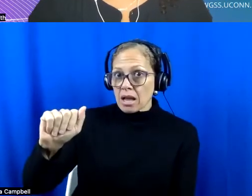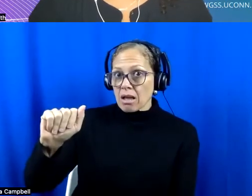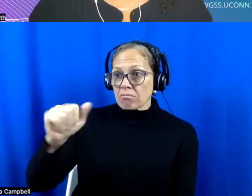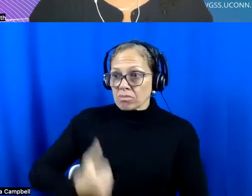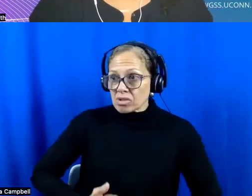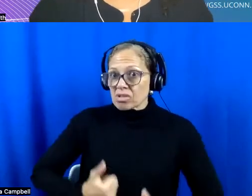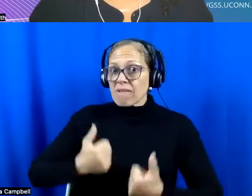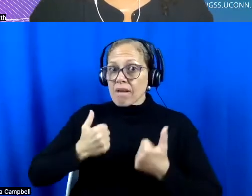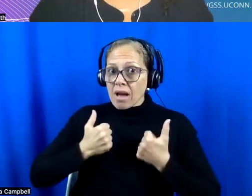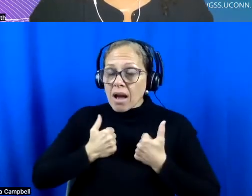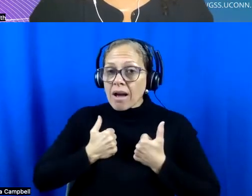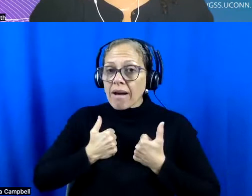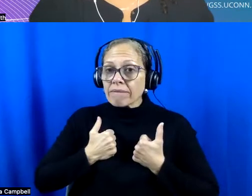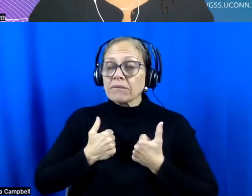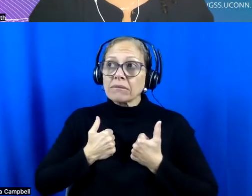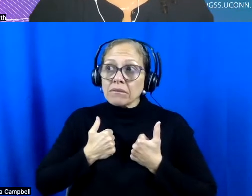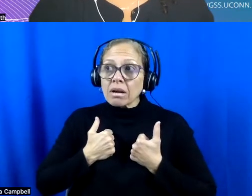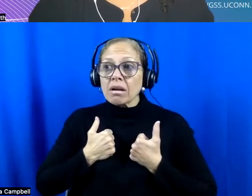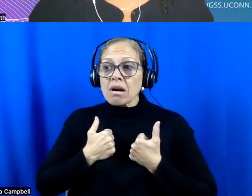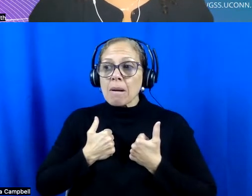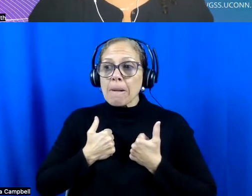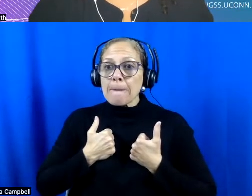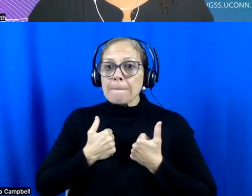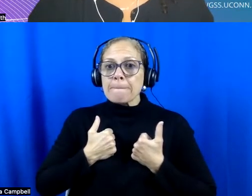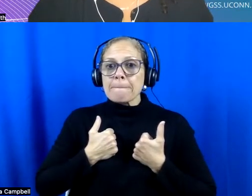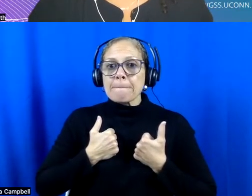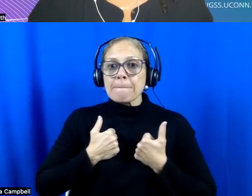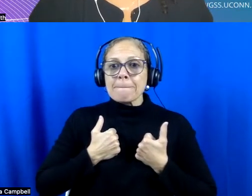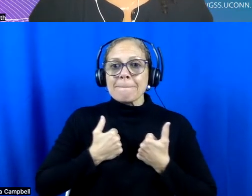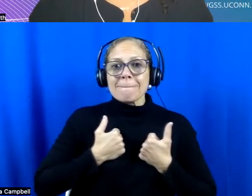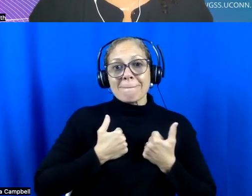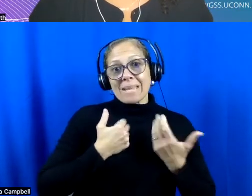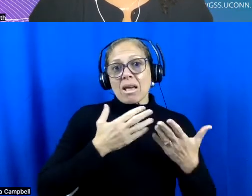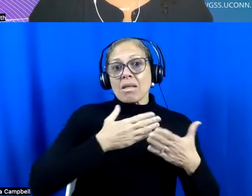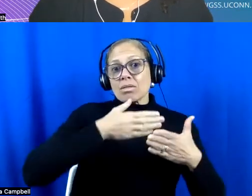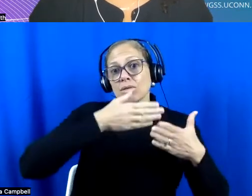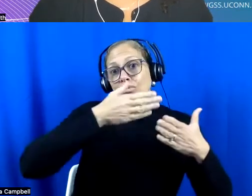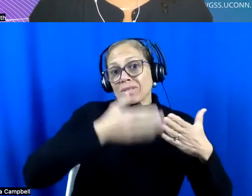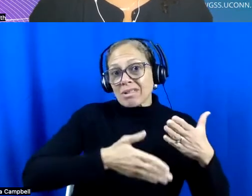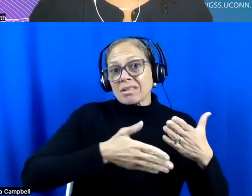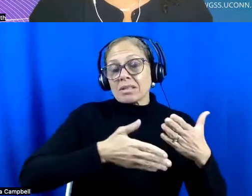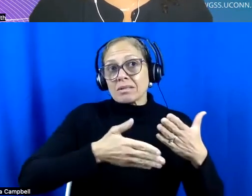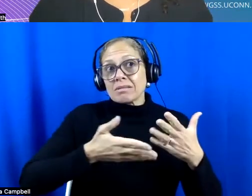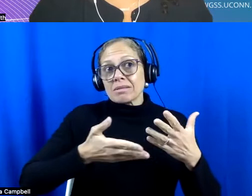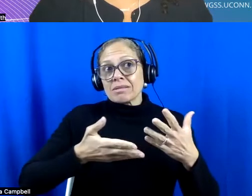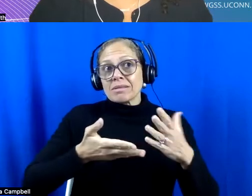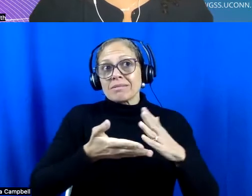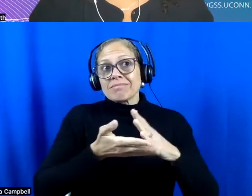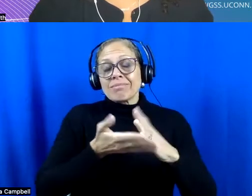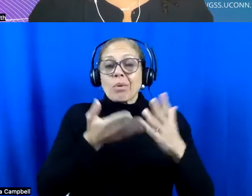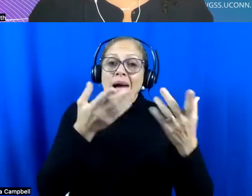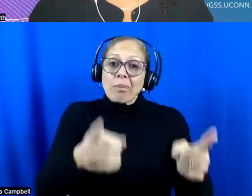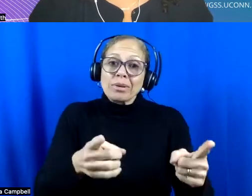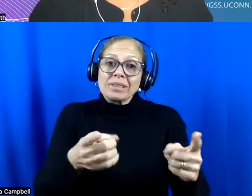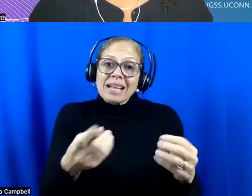survivorship increases actual outcomes and possibility of becoming a victim again.